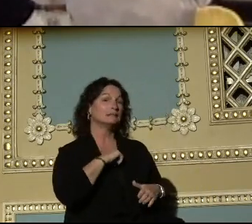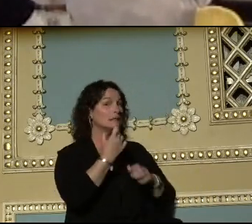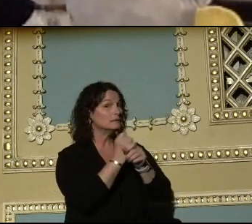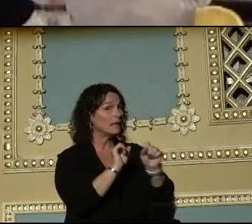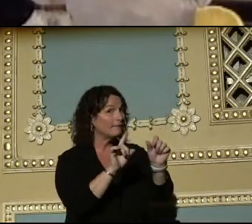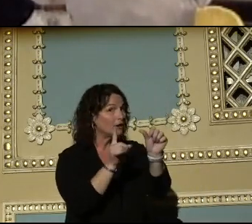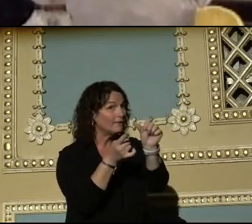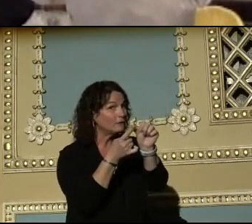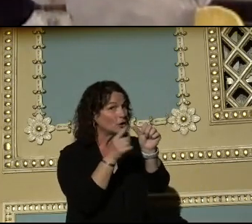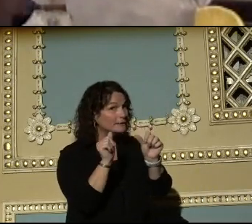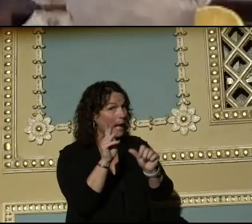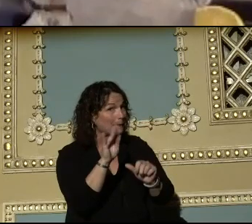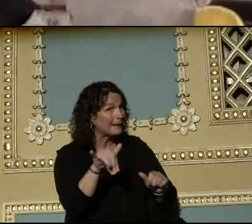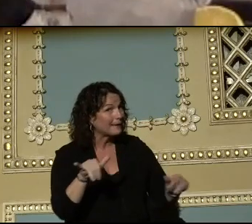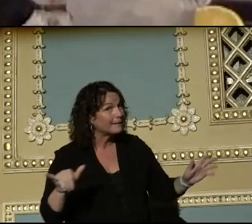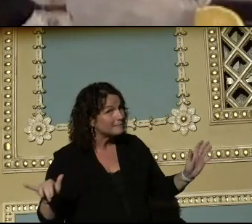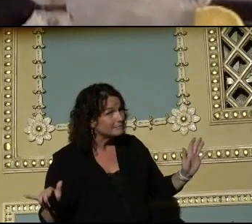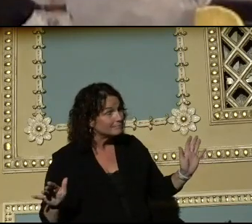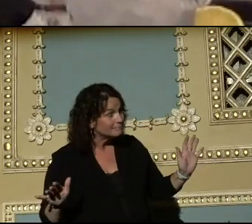Abby.